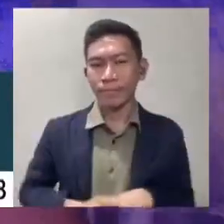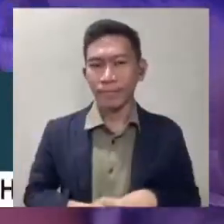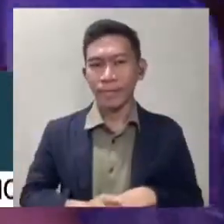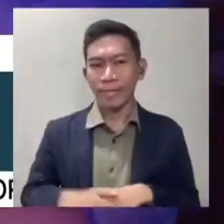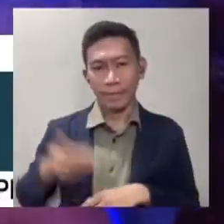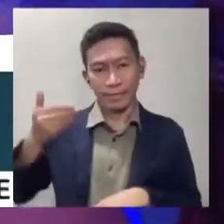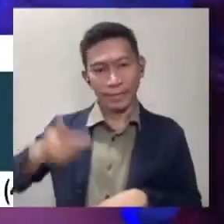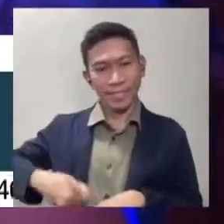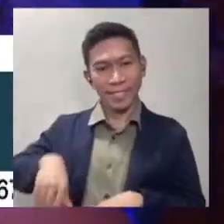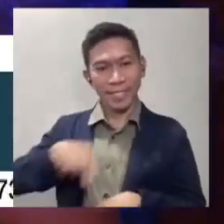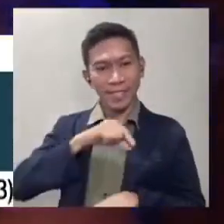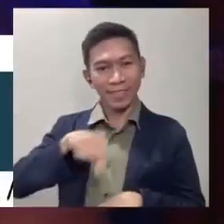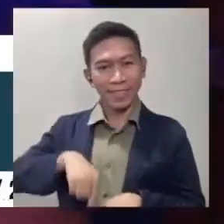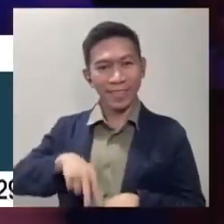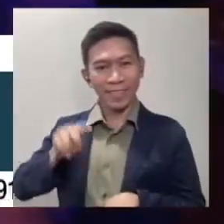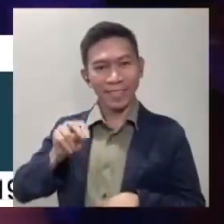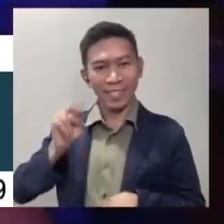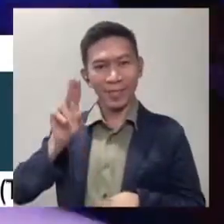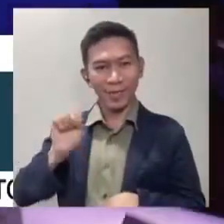herself, Venus Ra.